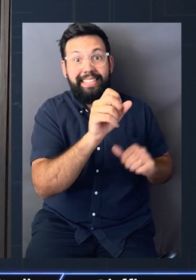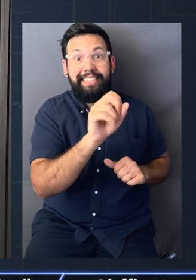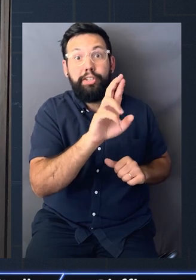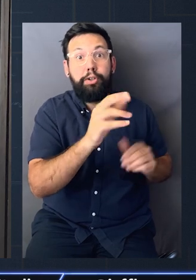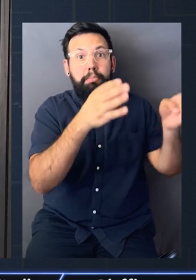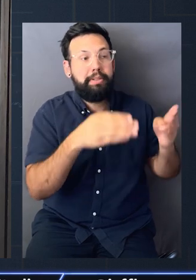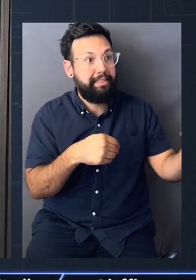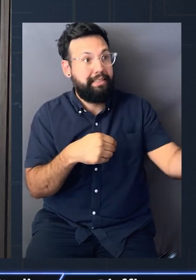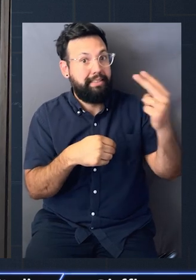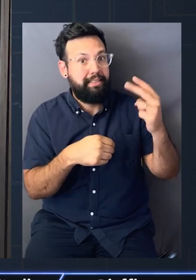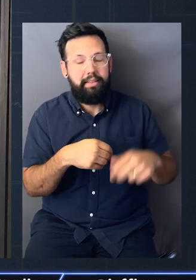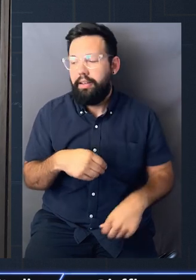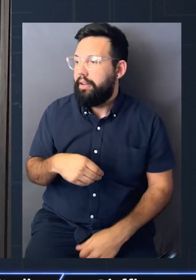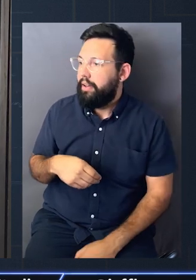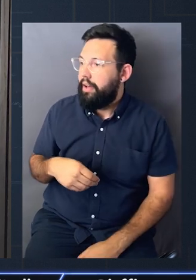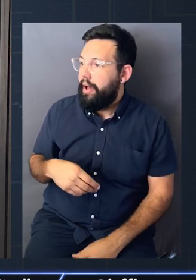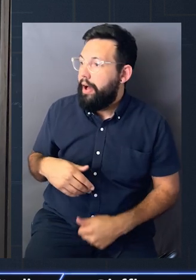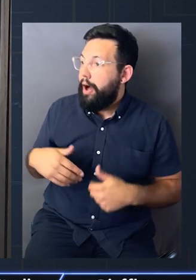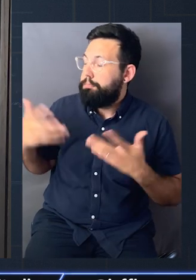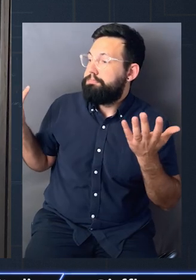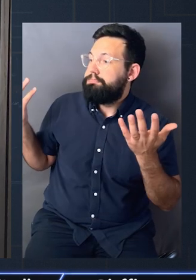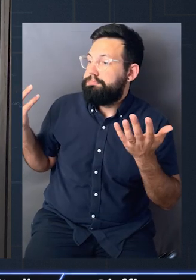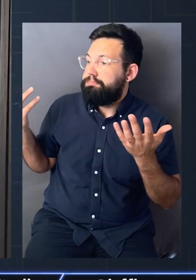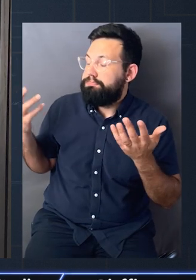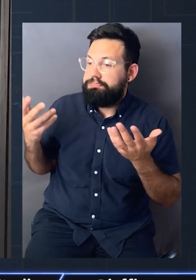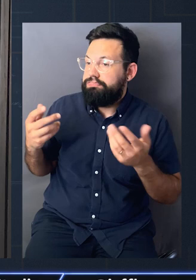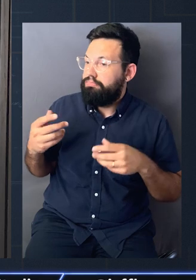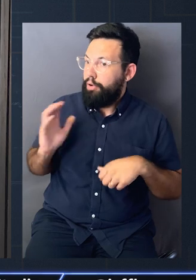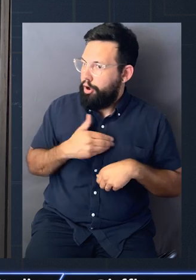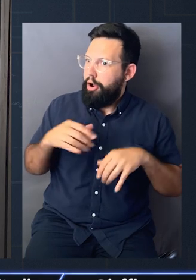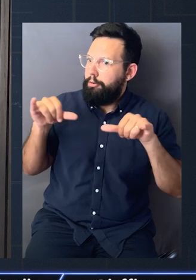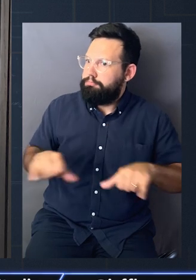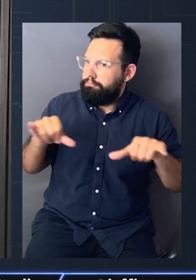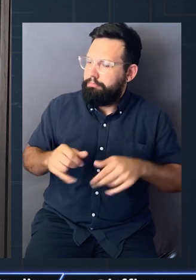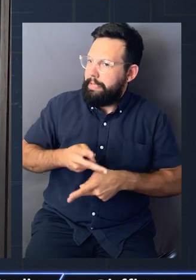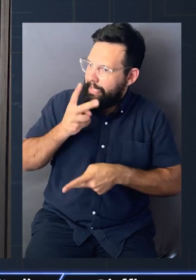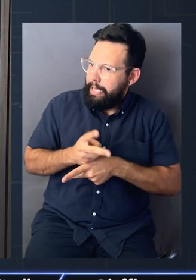thinks for a bit, says, well, nah, we just need to be really consistent.